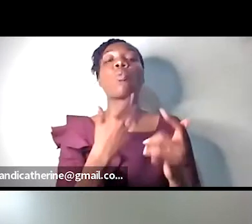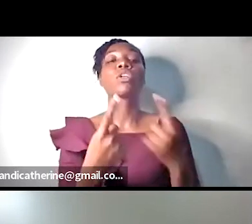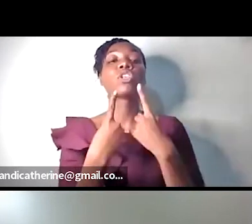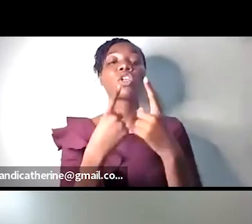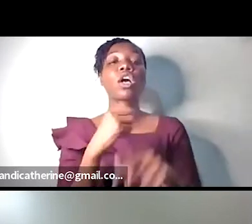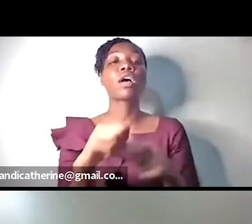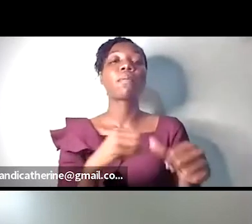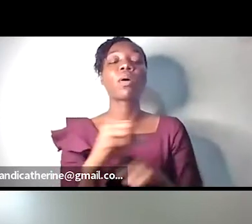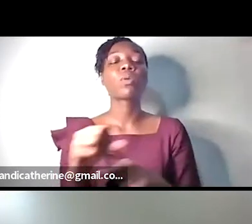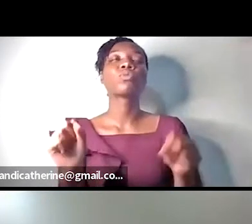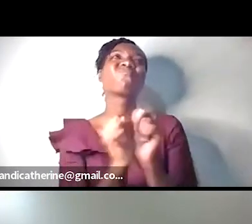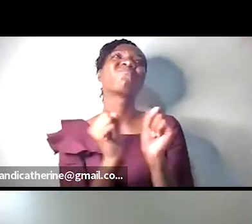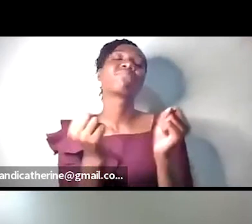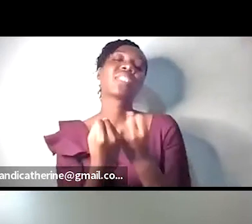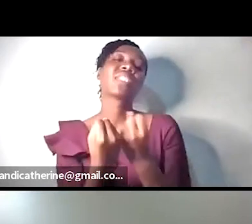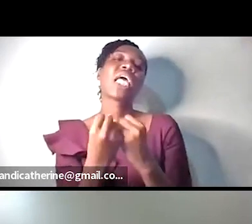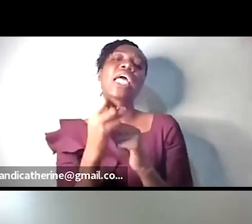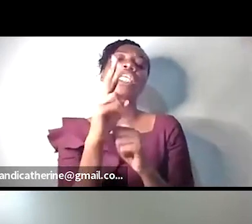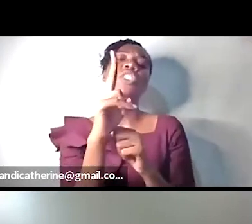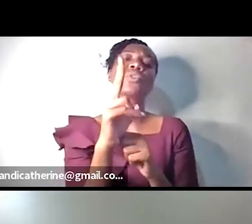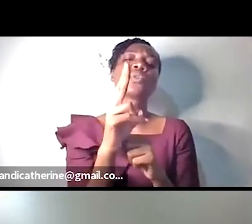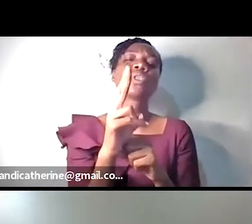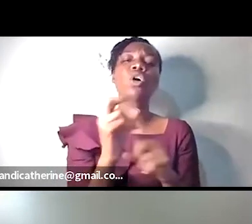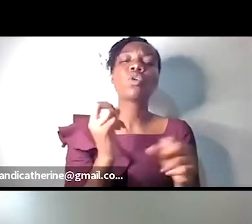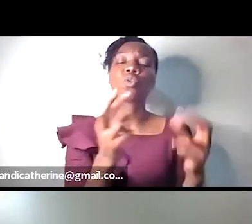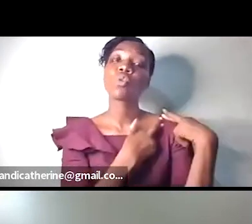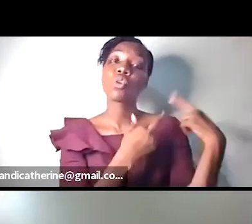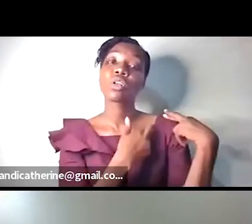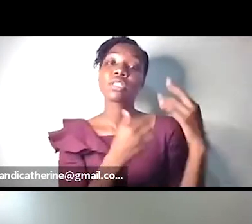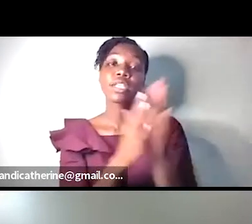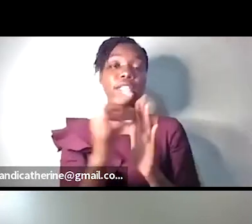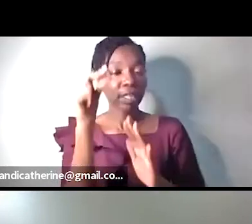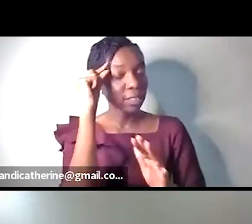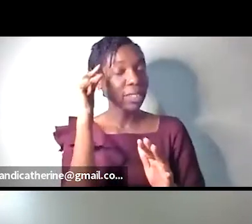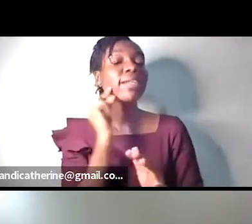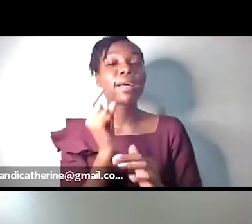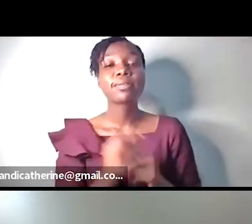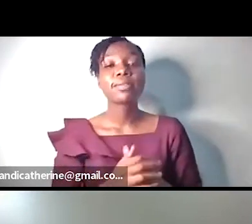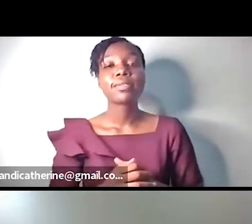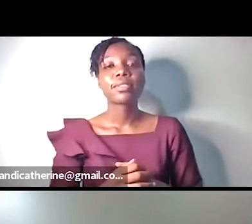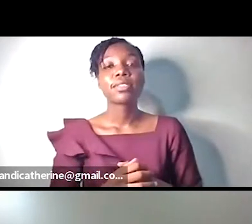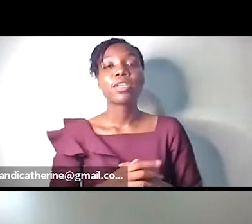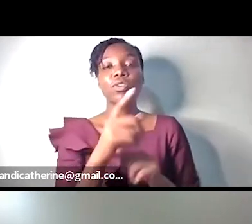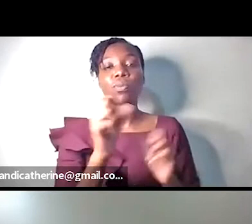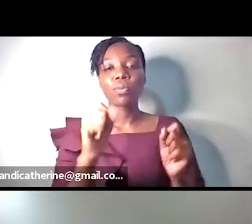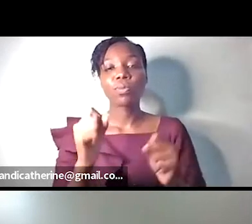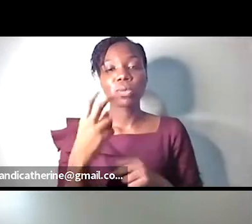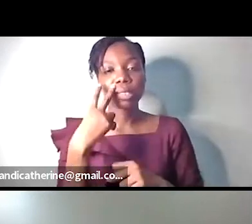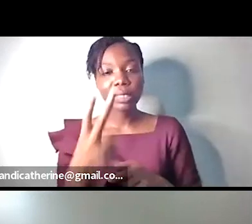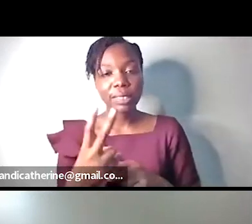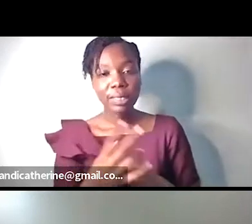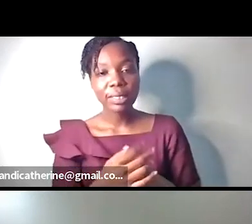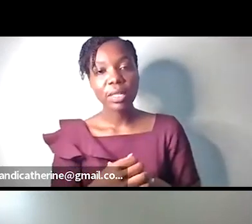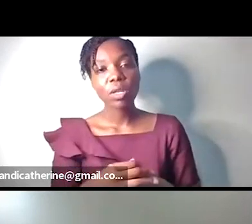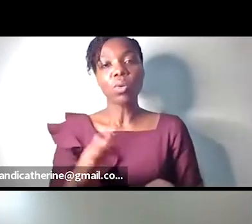socially entrenched roles, gender. You can see women, we come